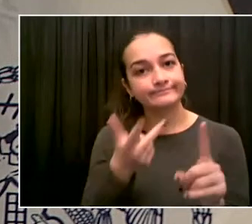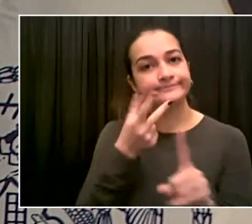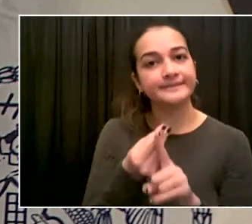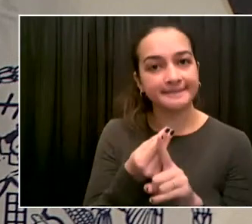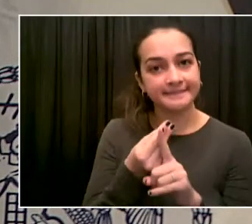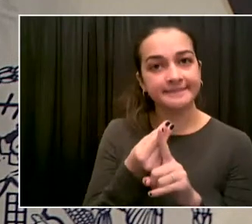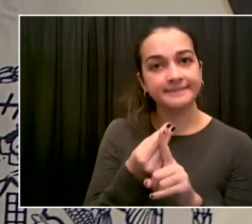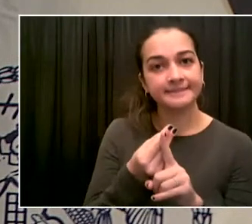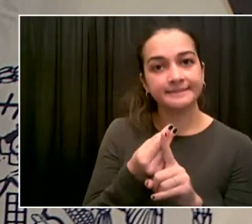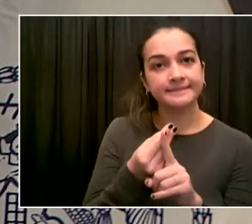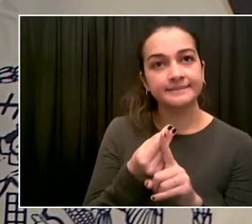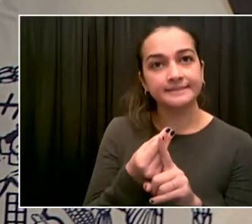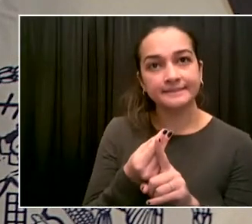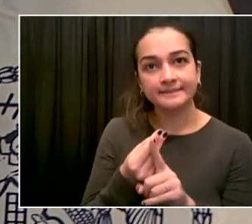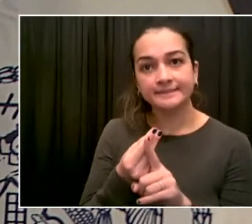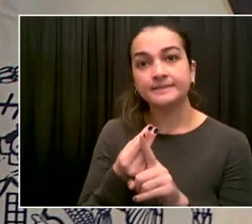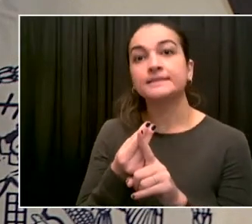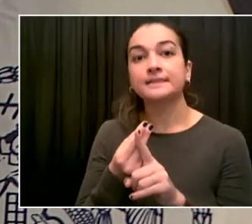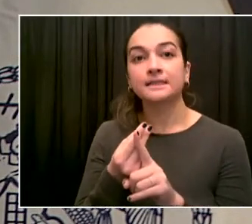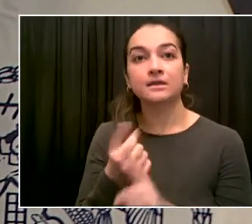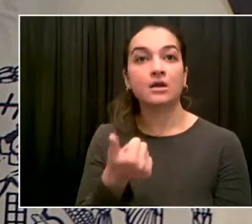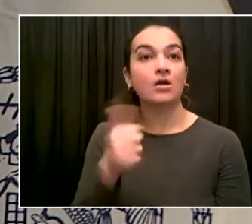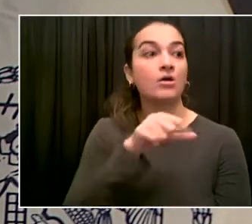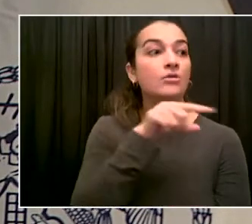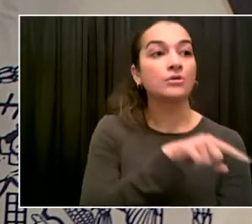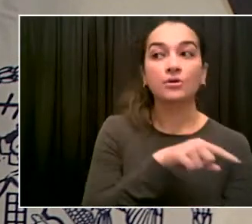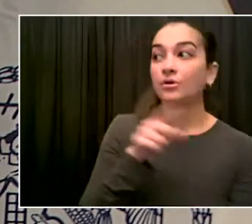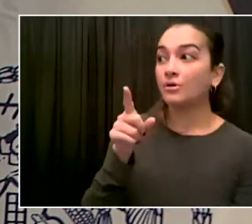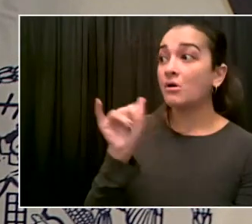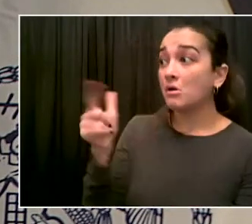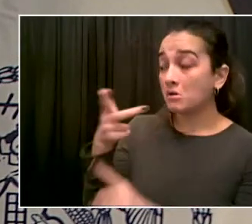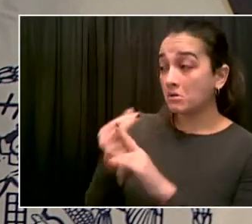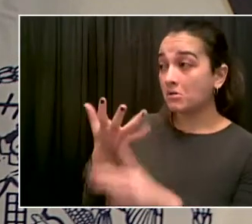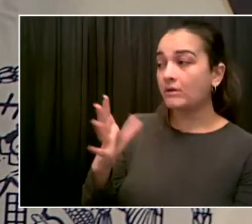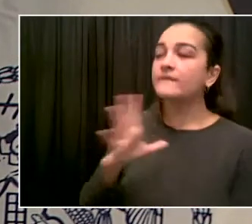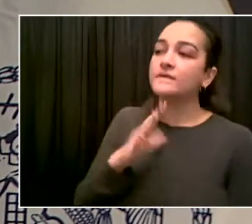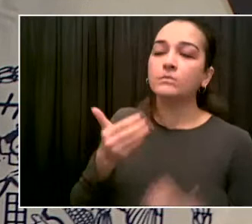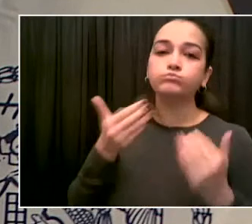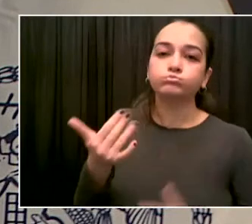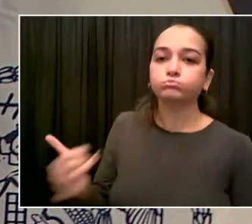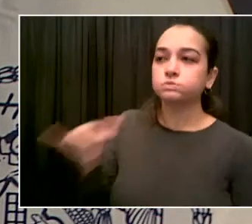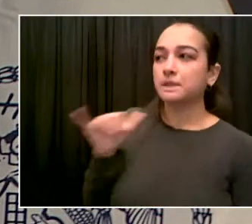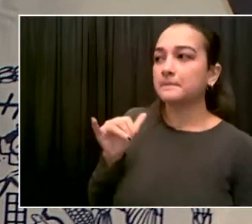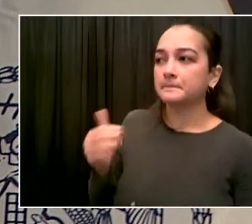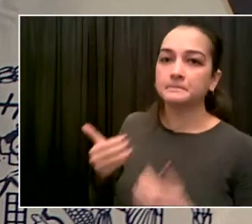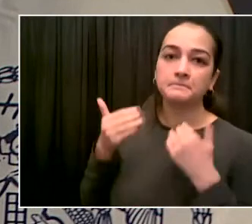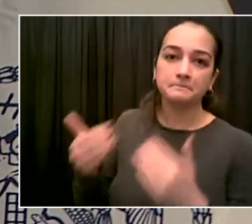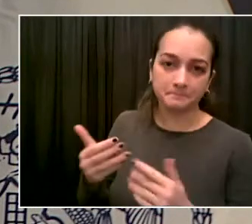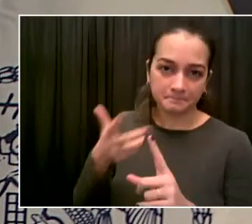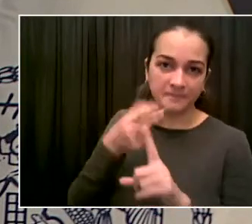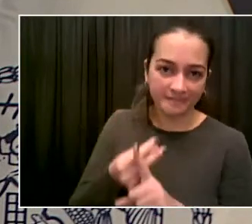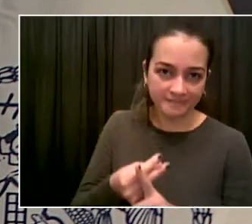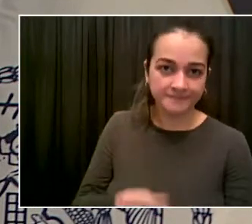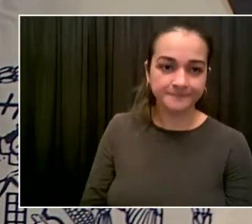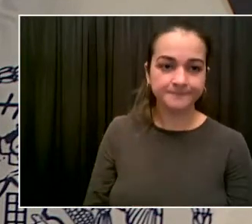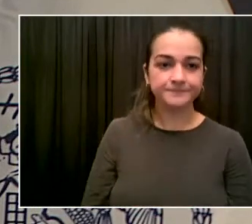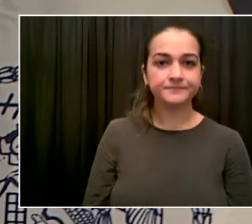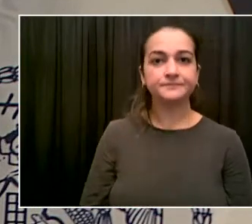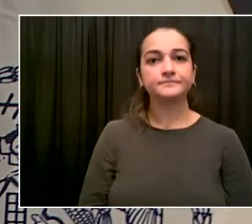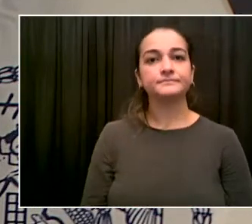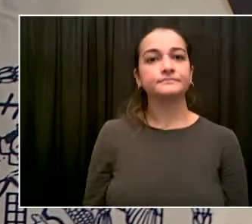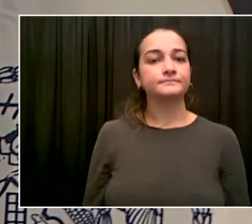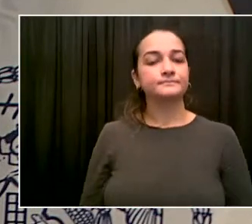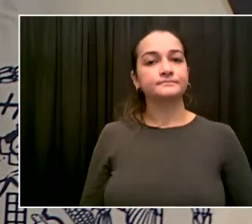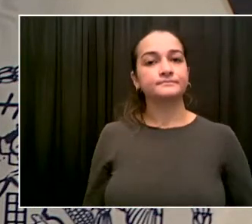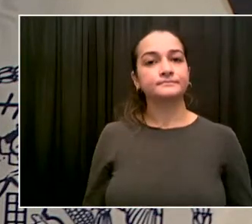we stand. There's some catch-up going on with sanitation, but I feel good about the track we're on for sure. Commissioner Grayson, give us an update.